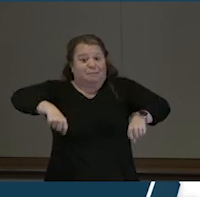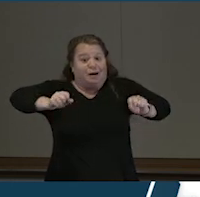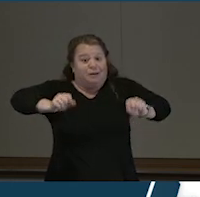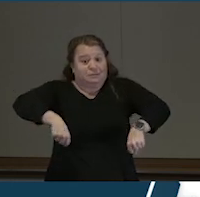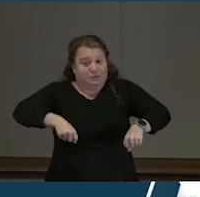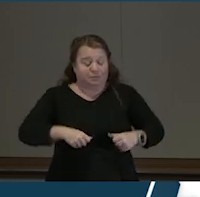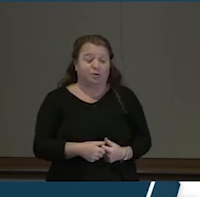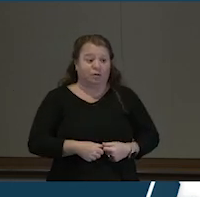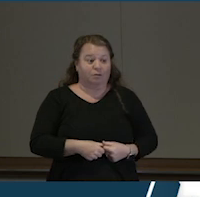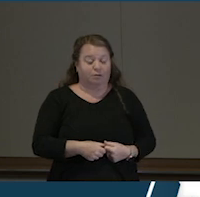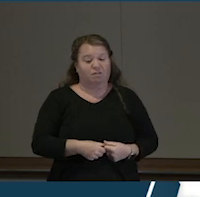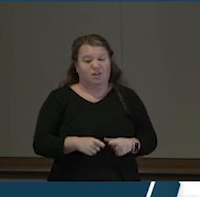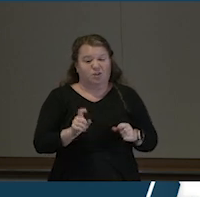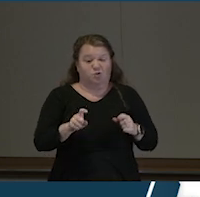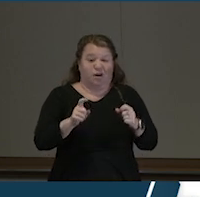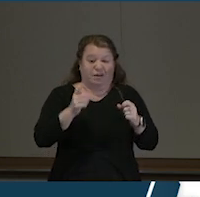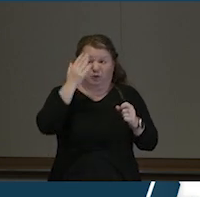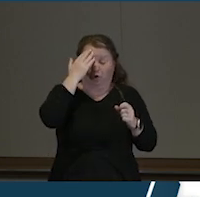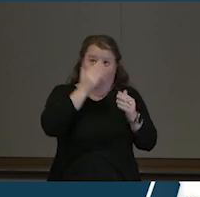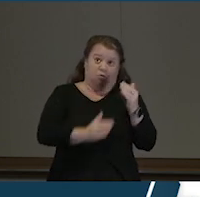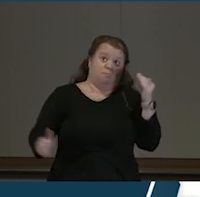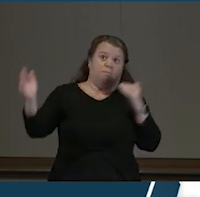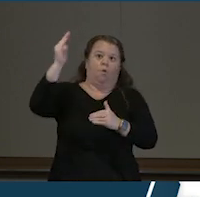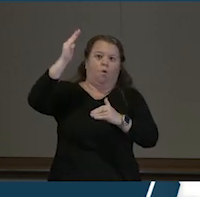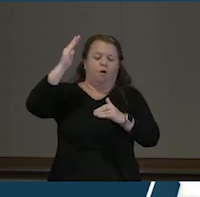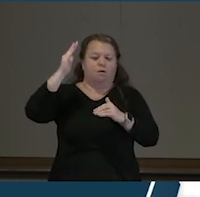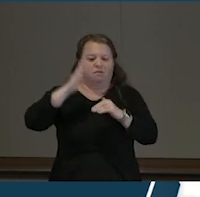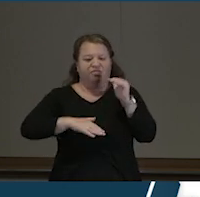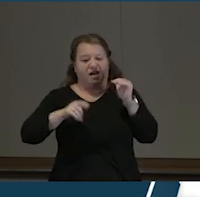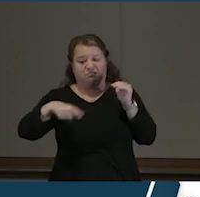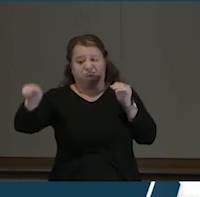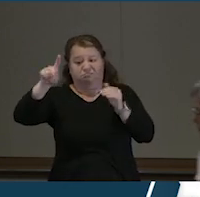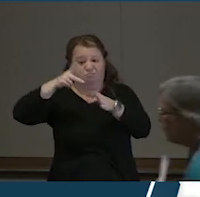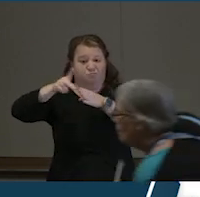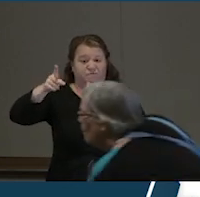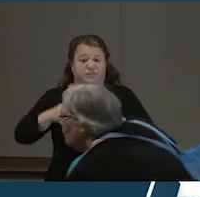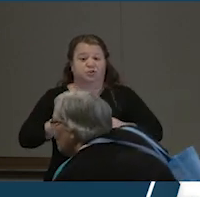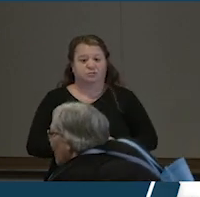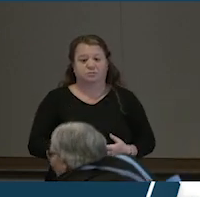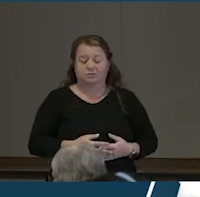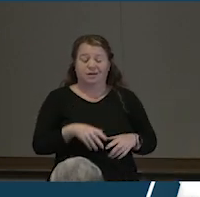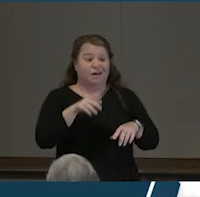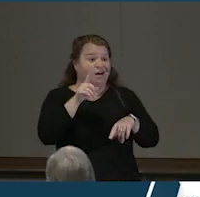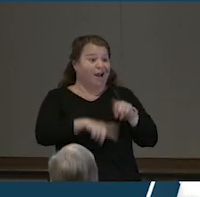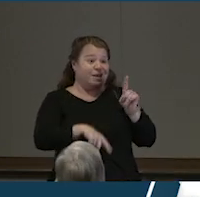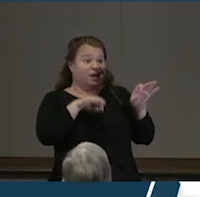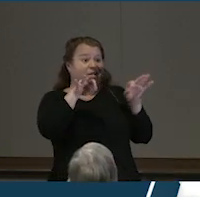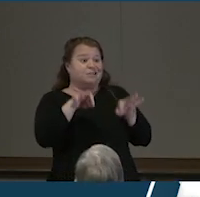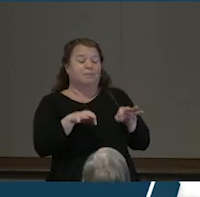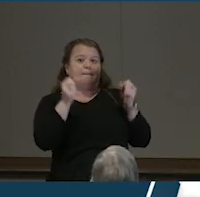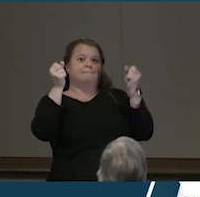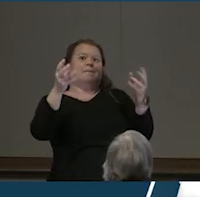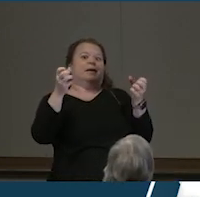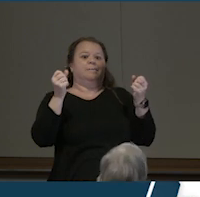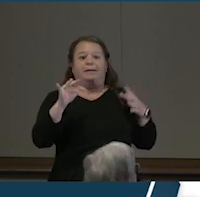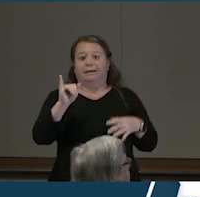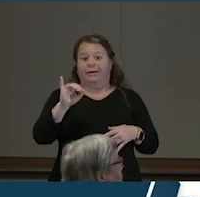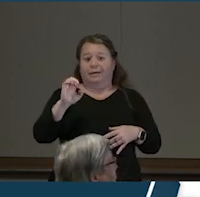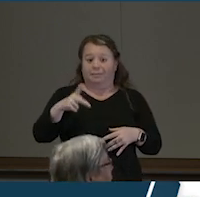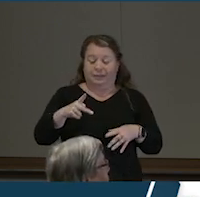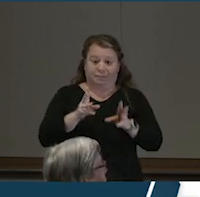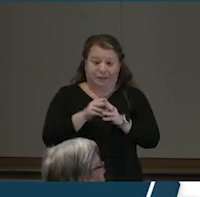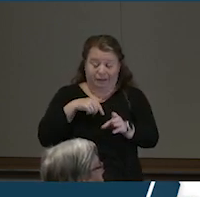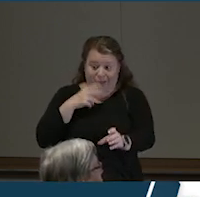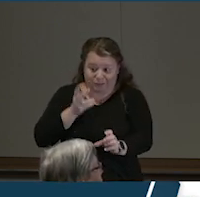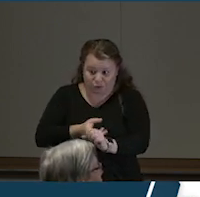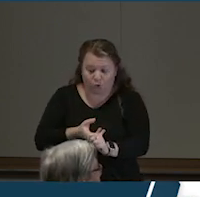than, those people who are these so-called professionals. I cannot tell you the number of IEP meetings that I sit in, and now